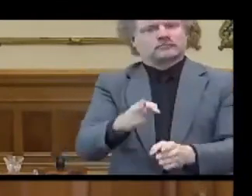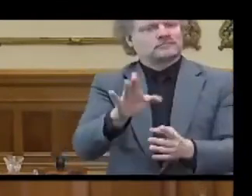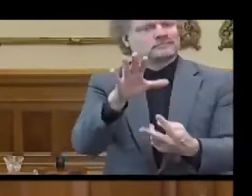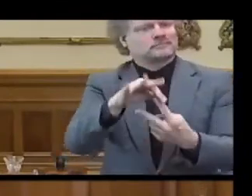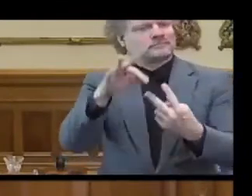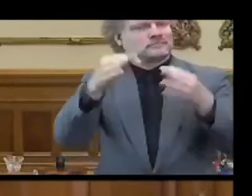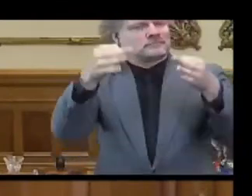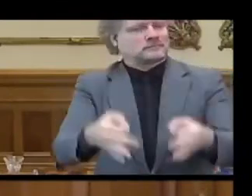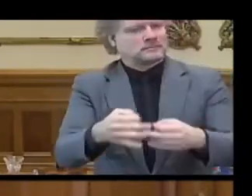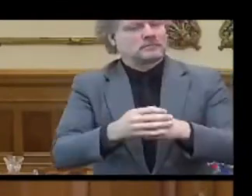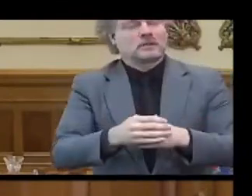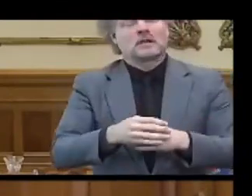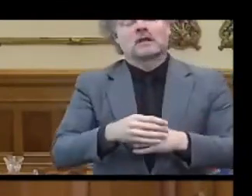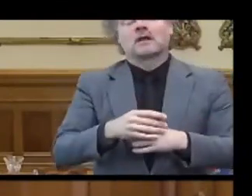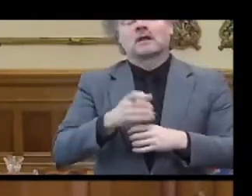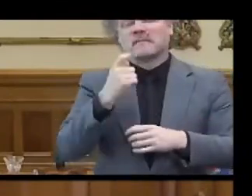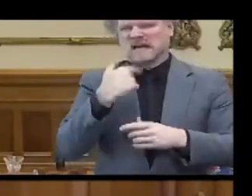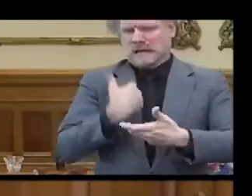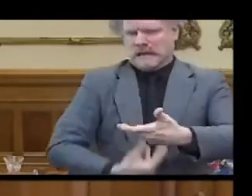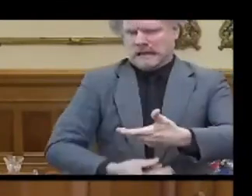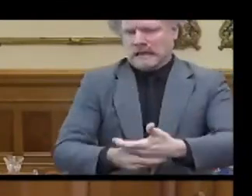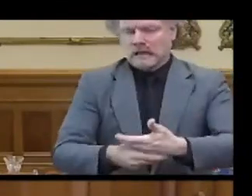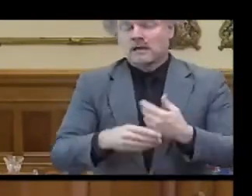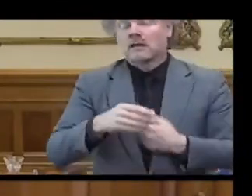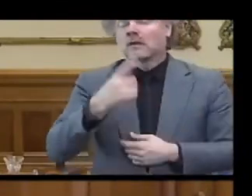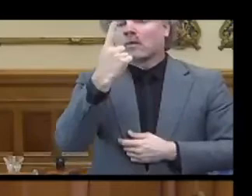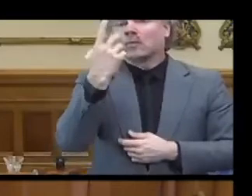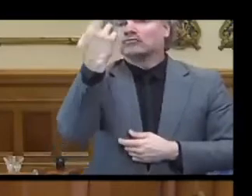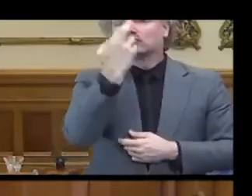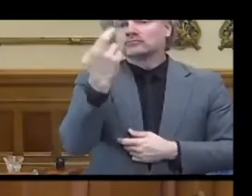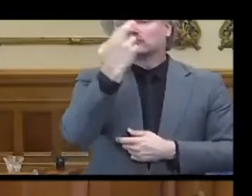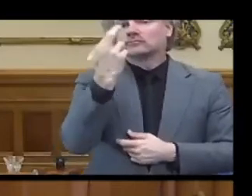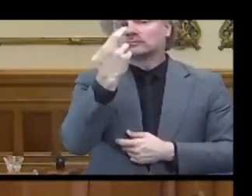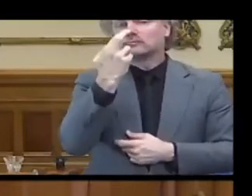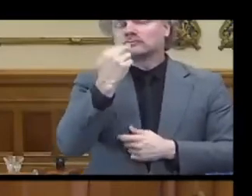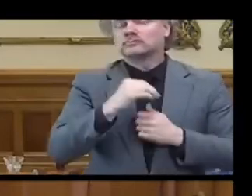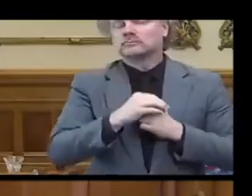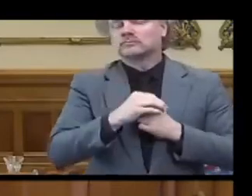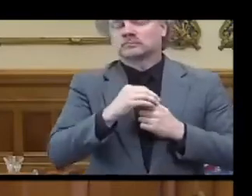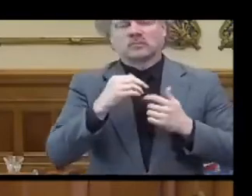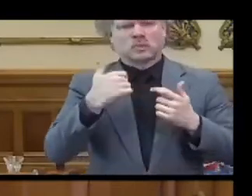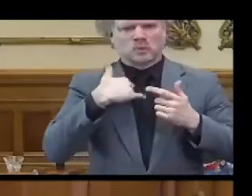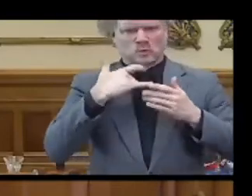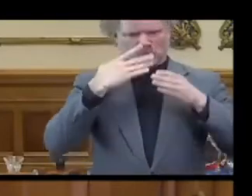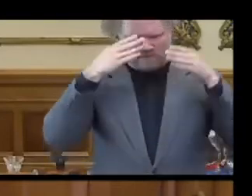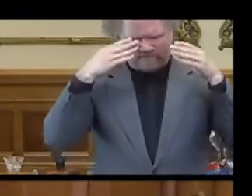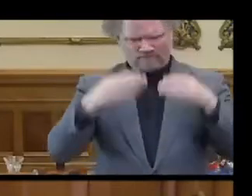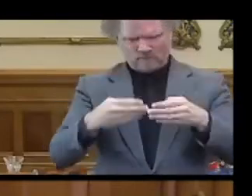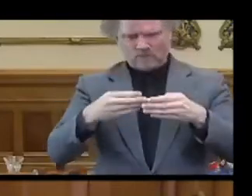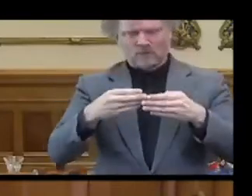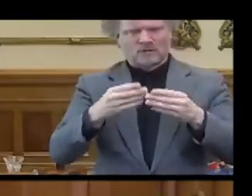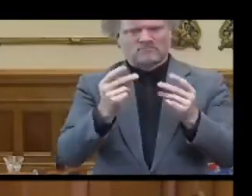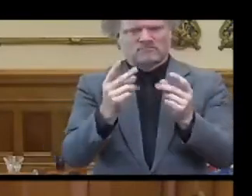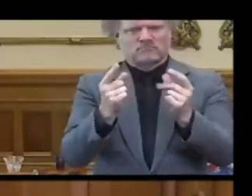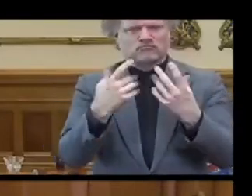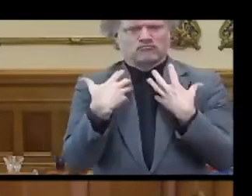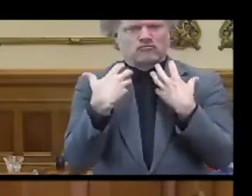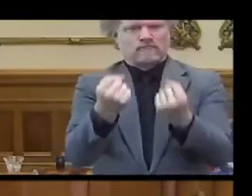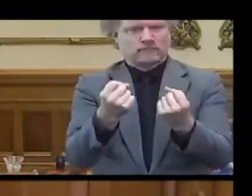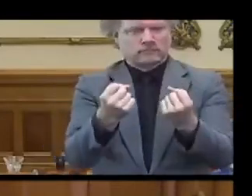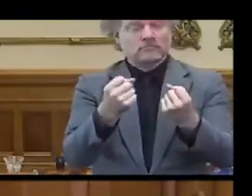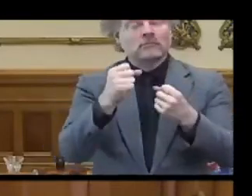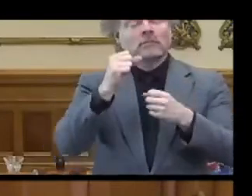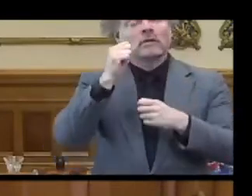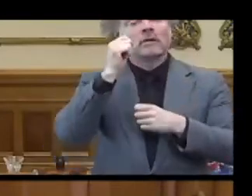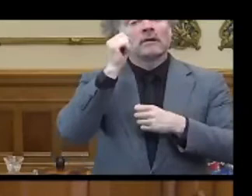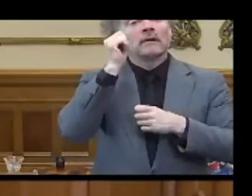would add to that is one of the reasons why we're focusing on our rapid recovery is to ensure that if there